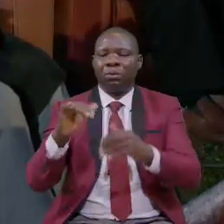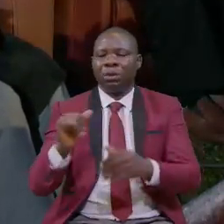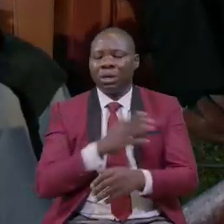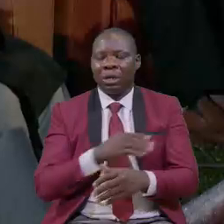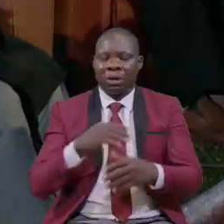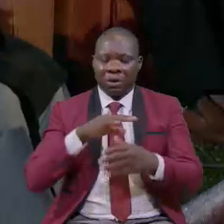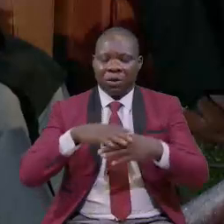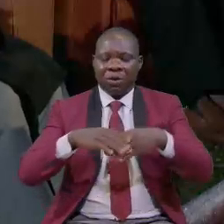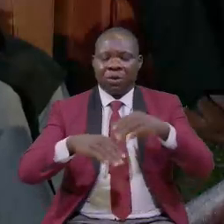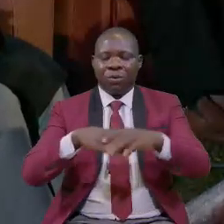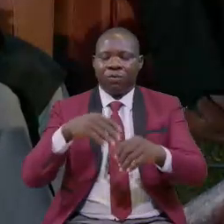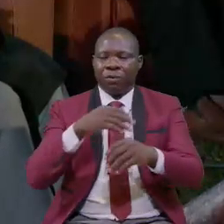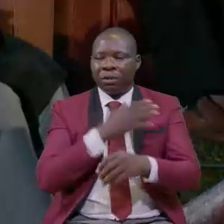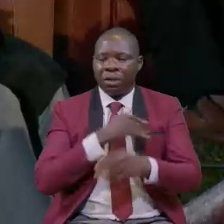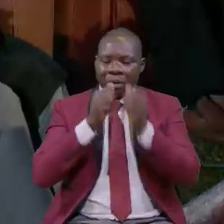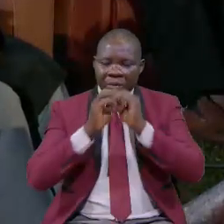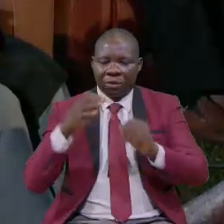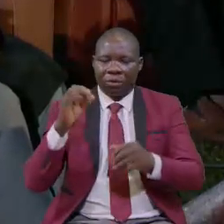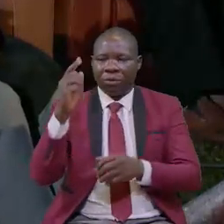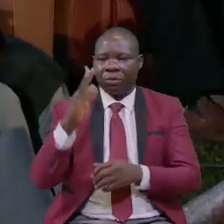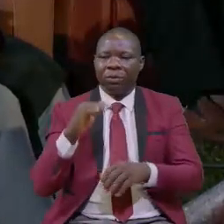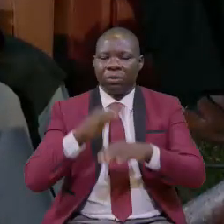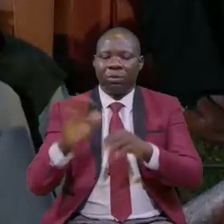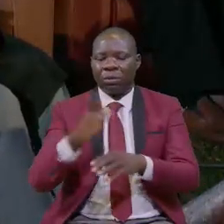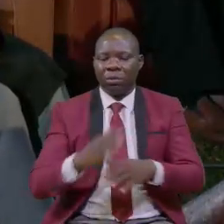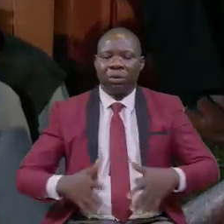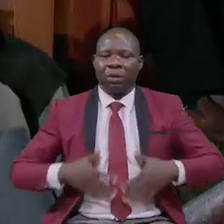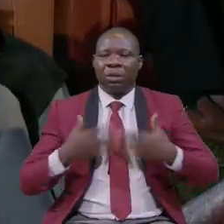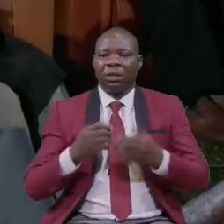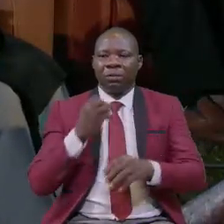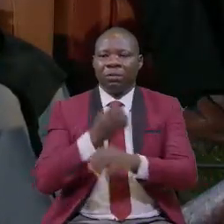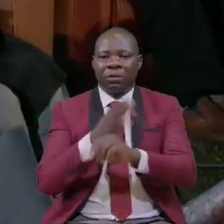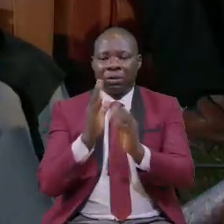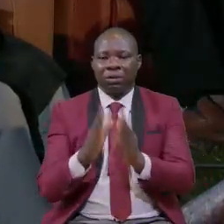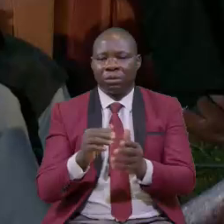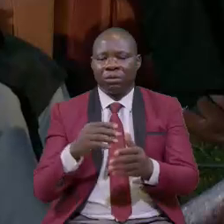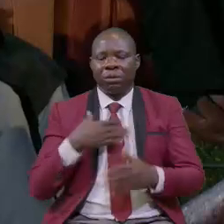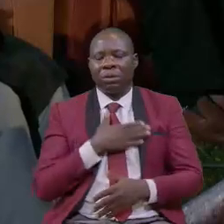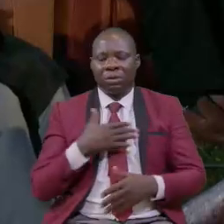your life. Counselors, please, let's ensure